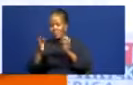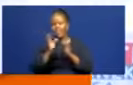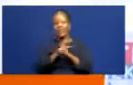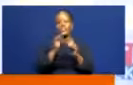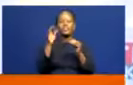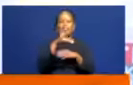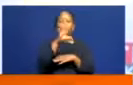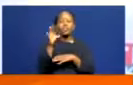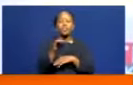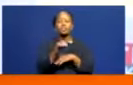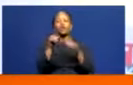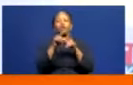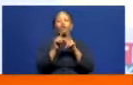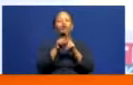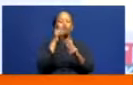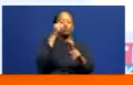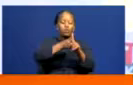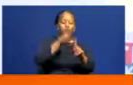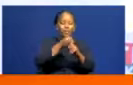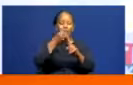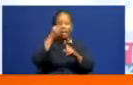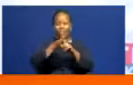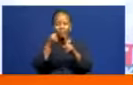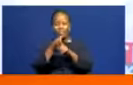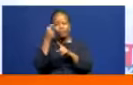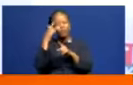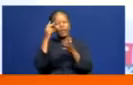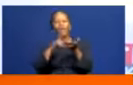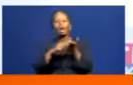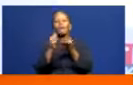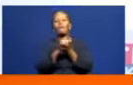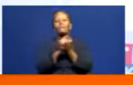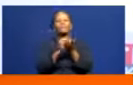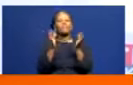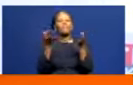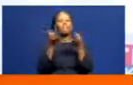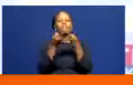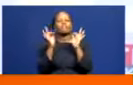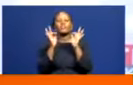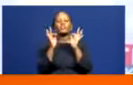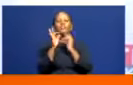things, advocating for a visa-free continent.